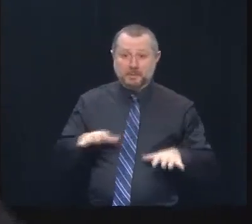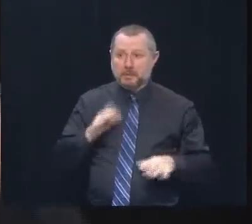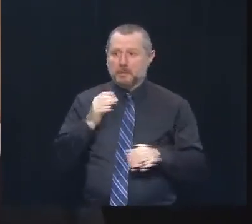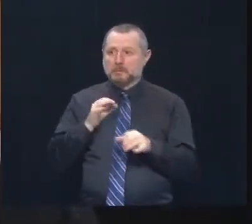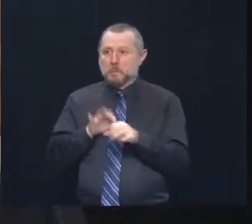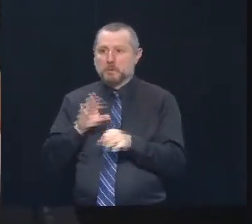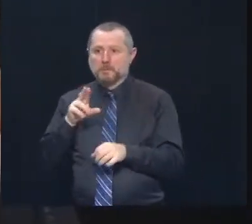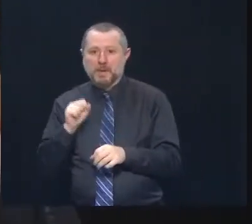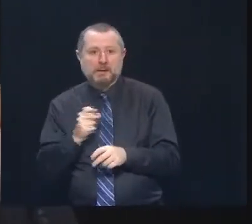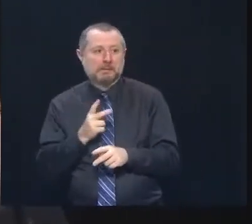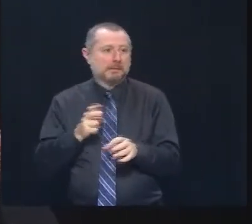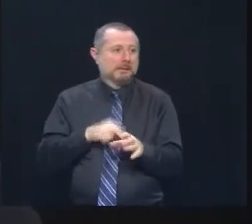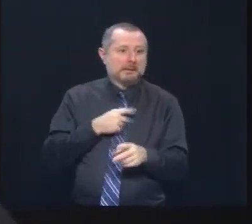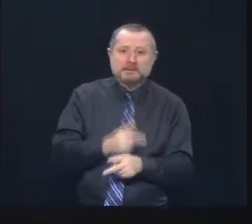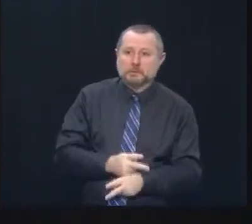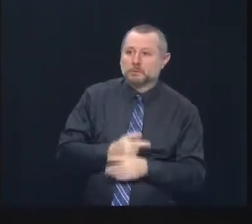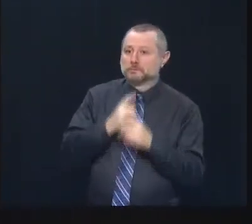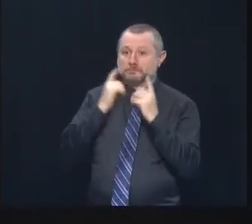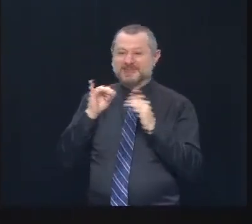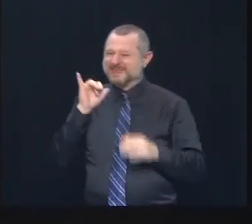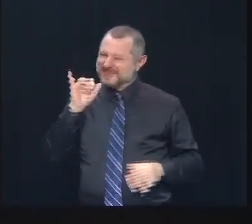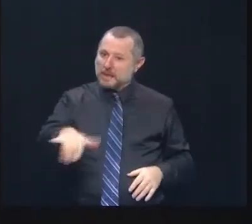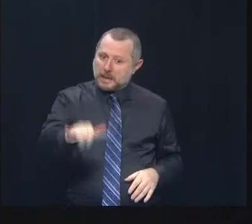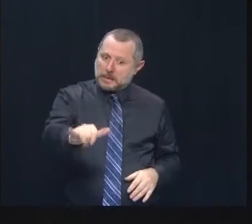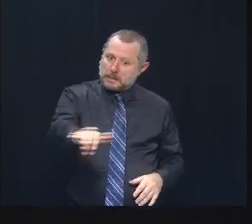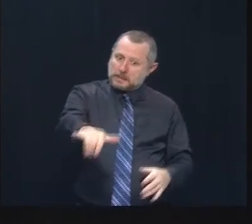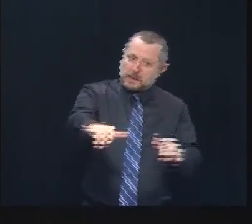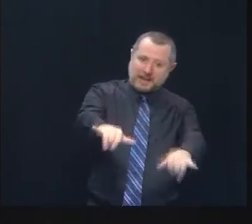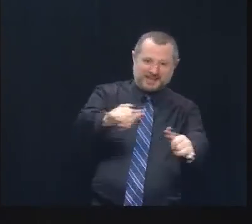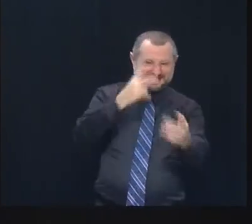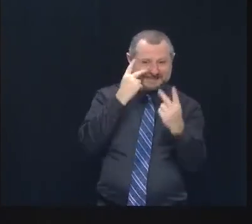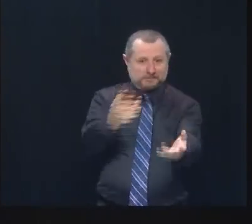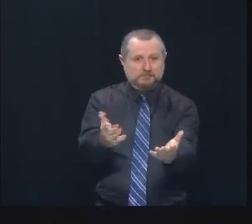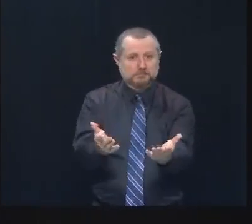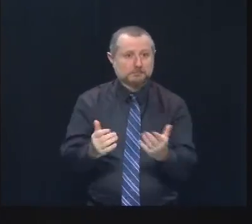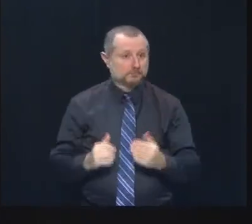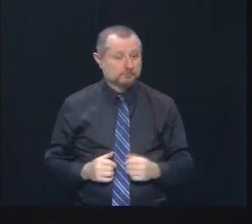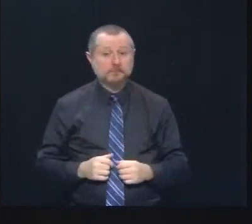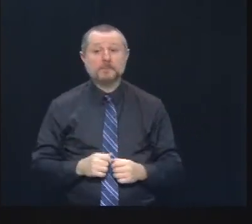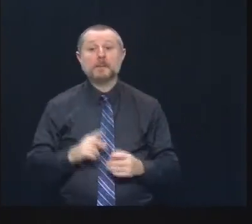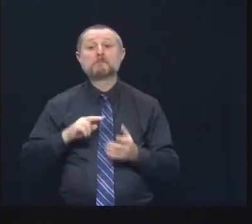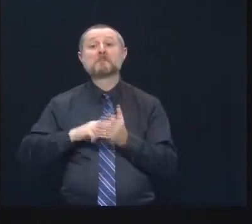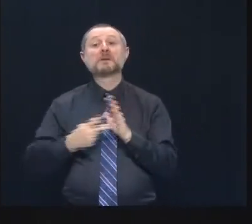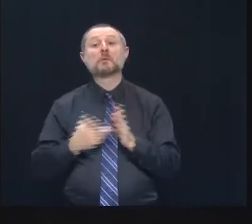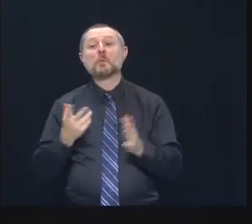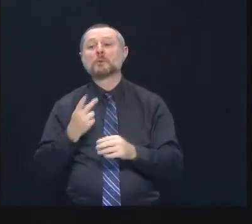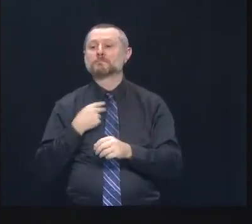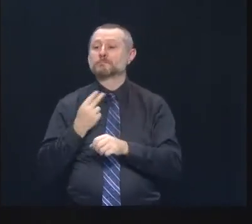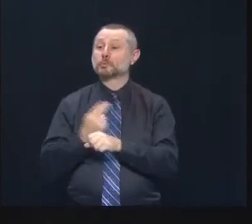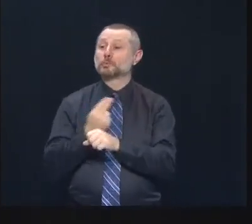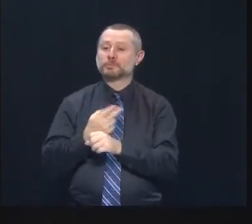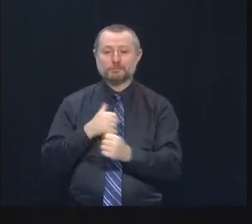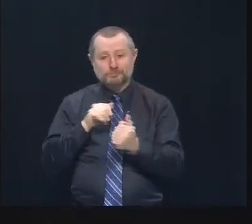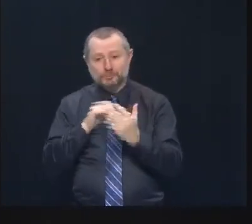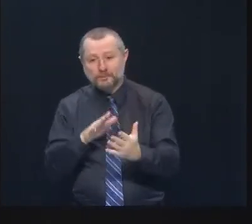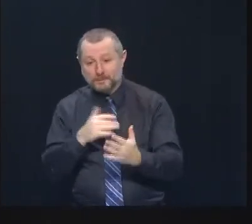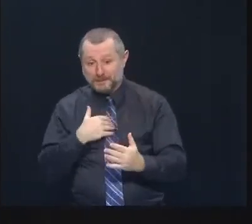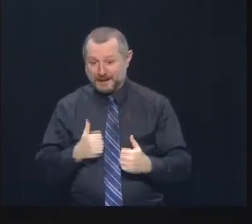be. So it brings it to a focus where people actually get